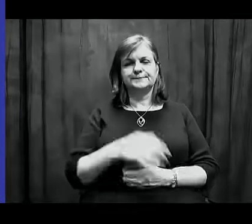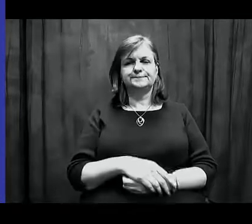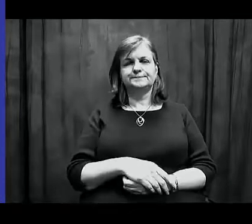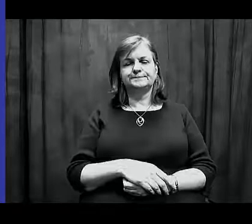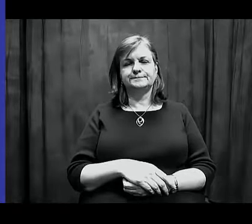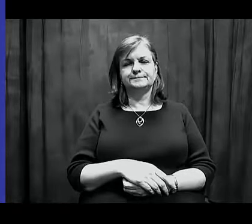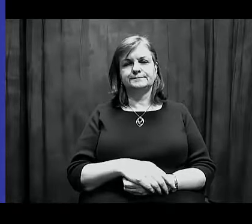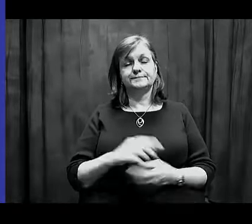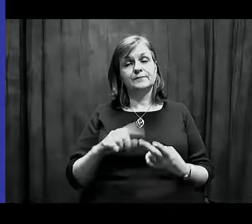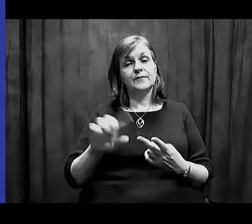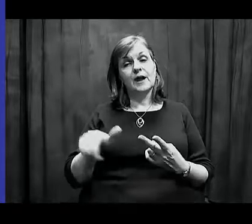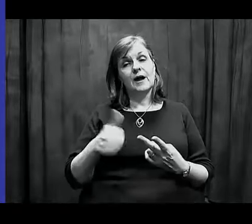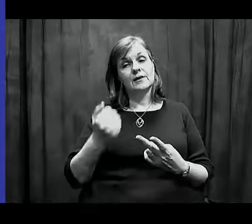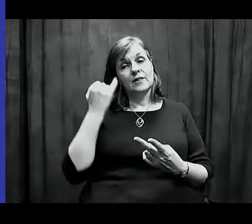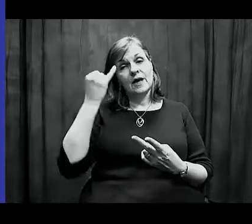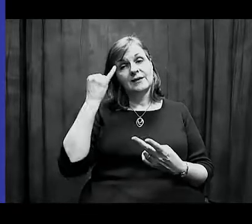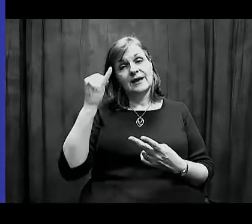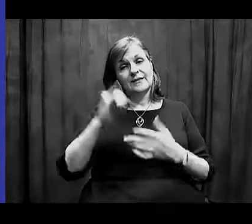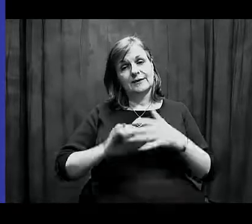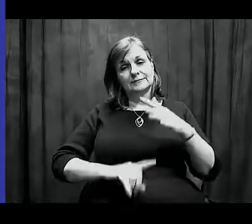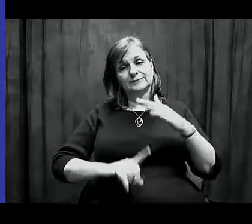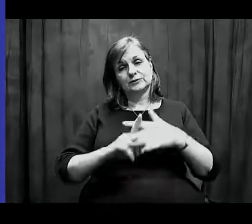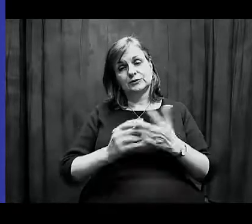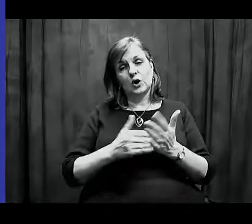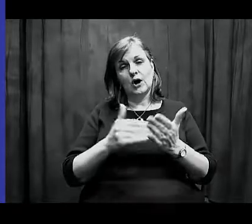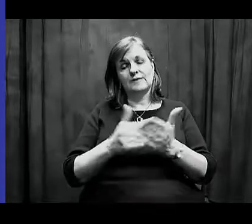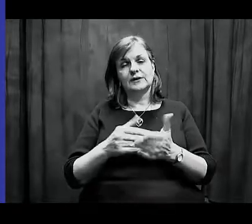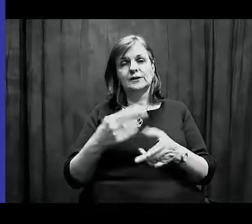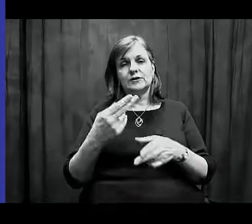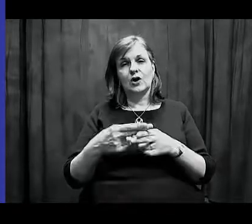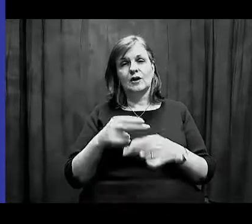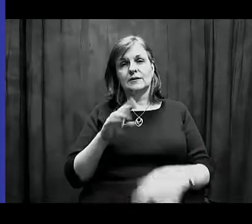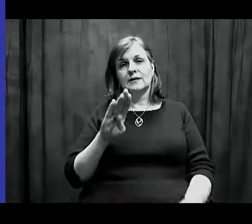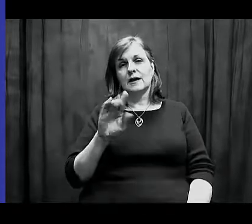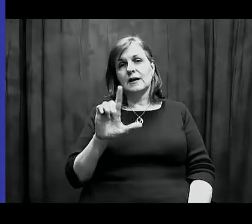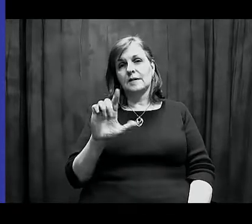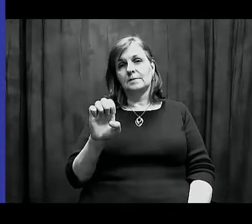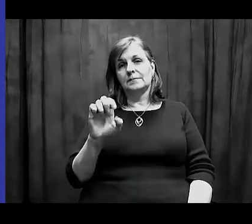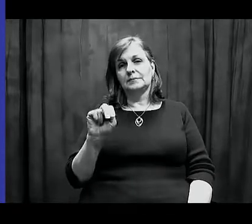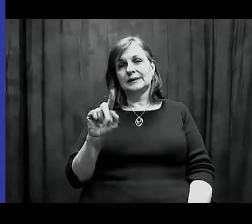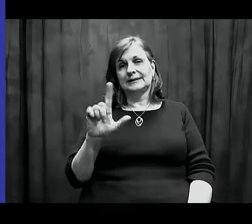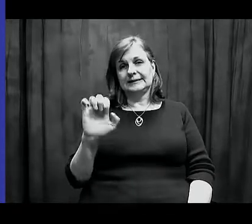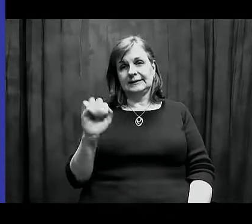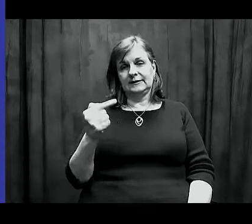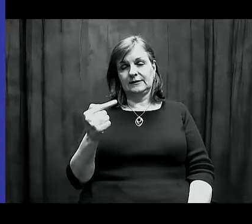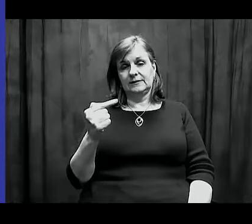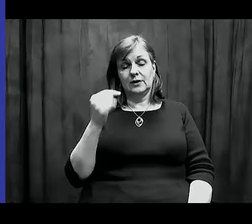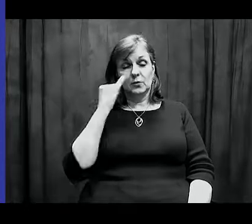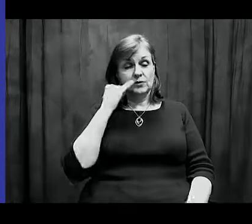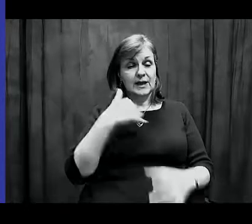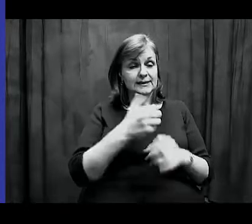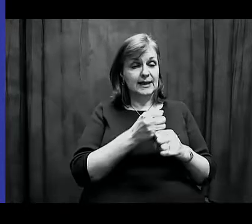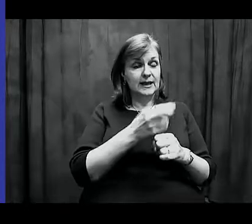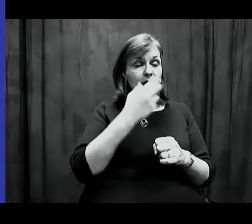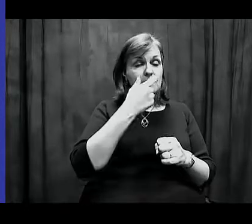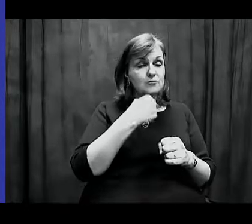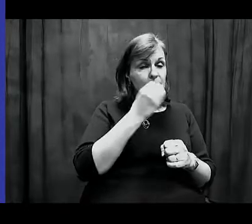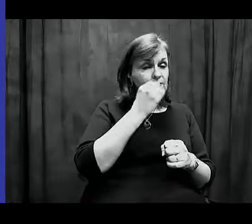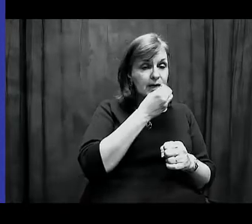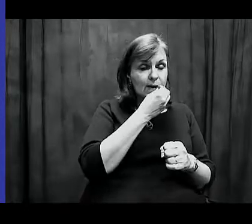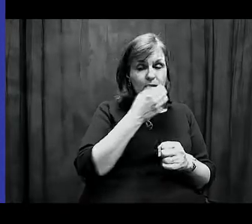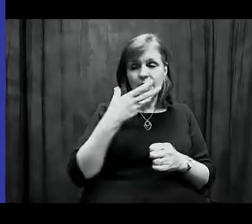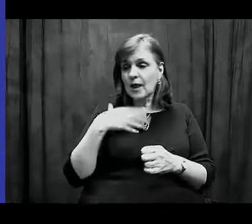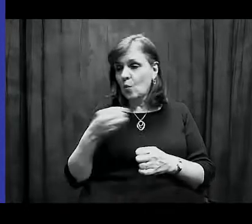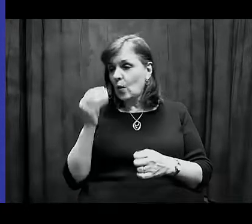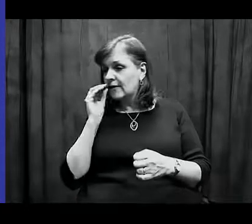directions. Another idea that often comes back to haunt genetics is blending. So this idea that if